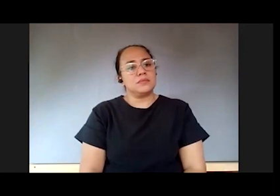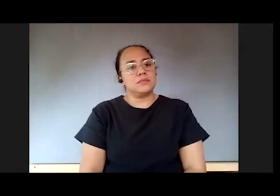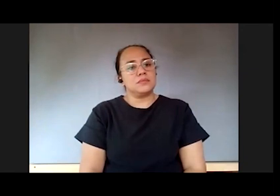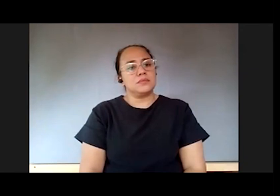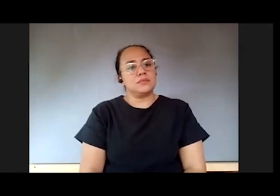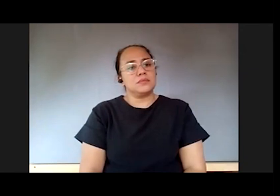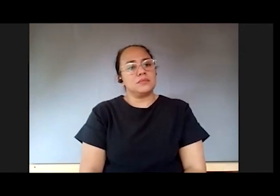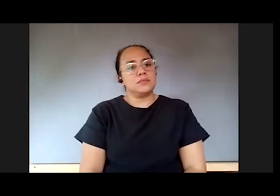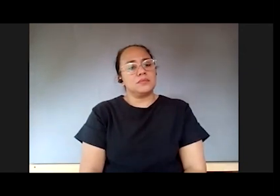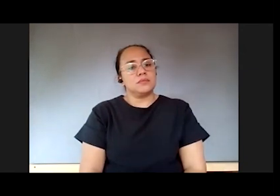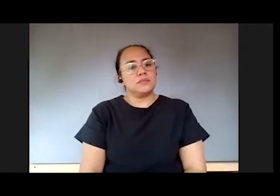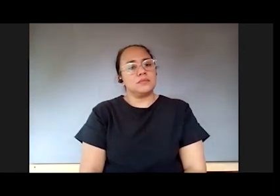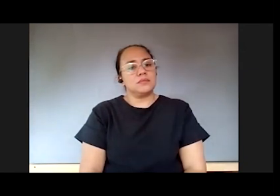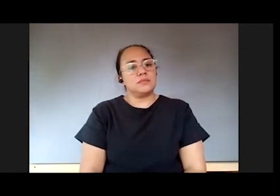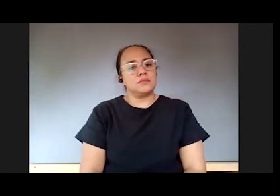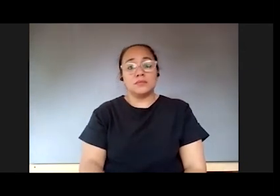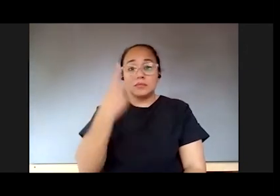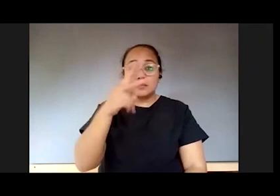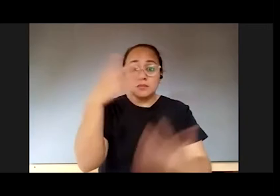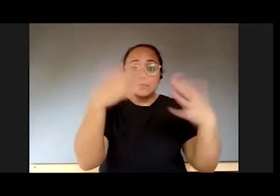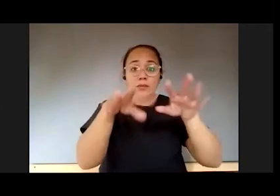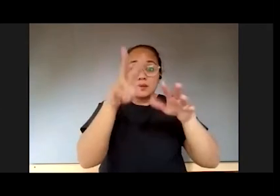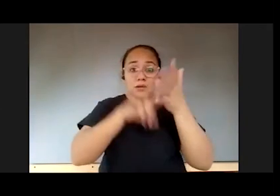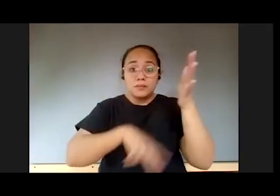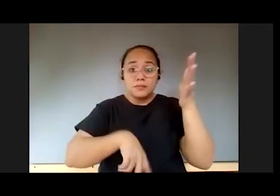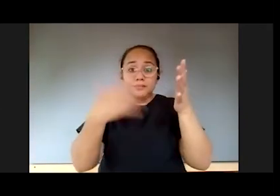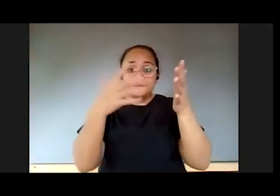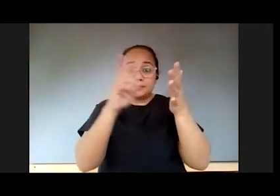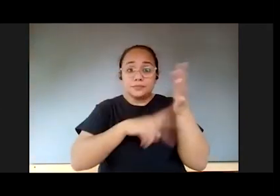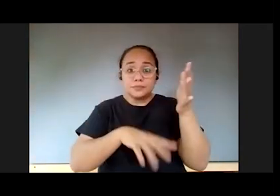Okay, can you see the English?